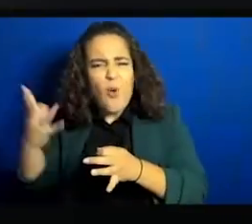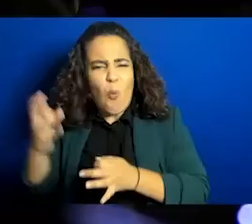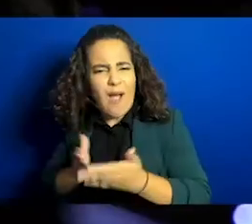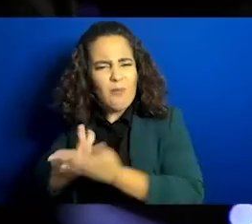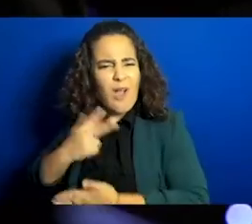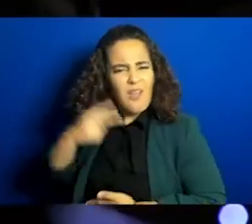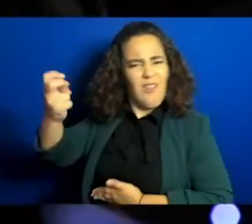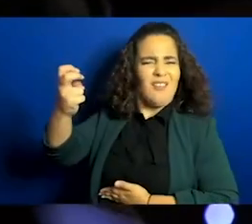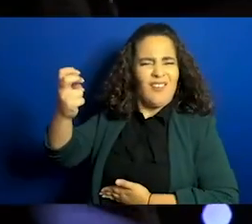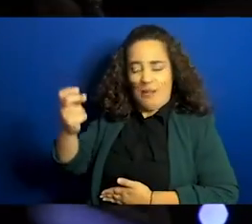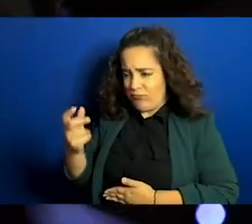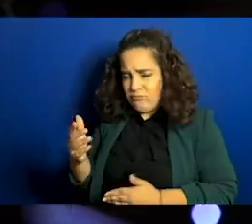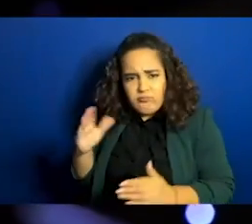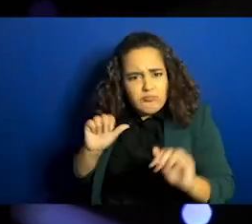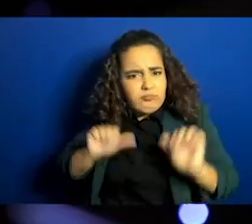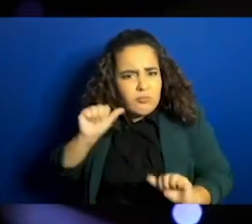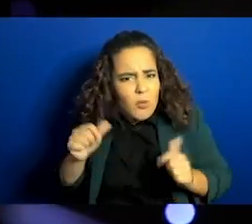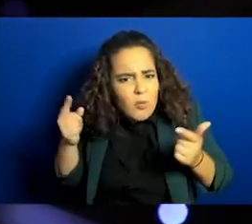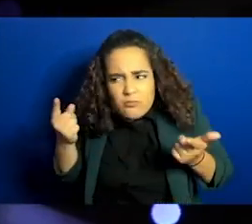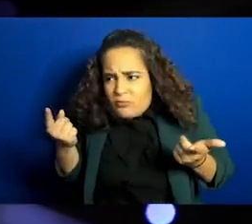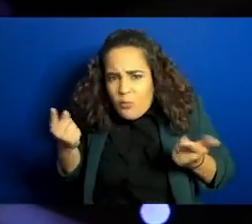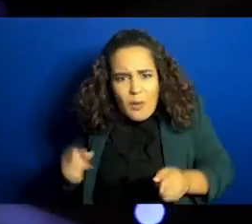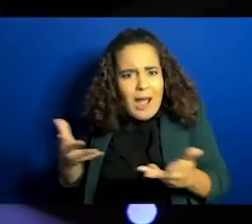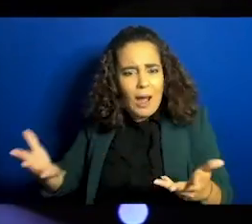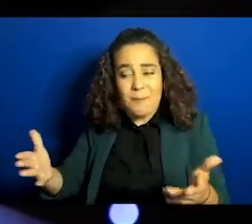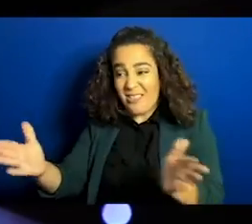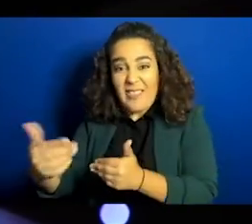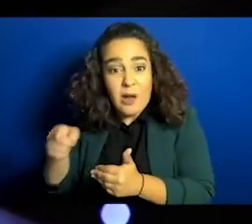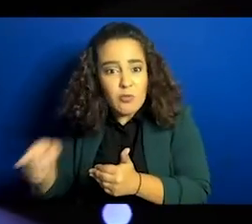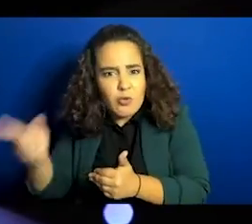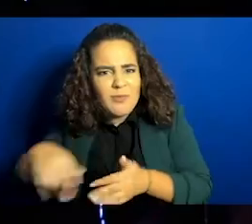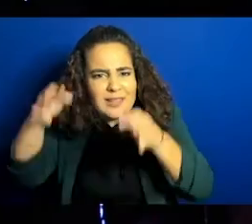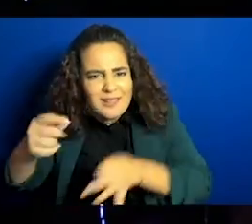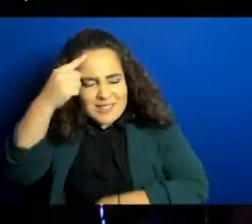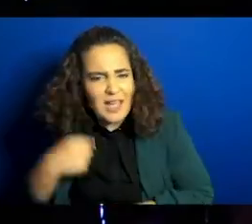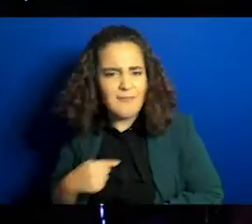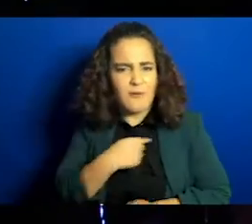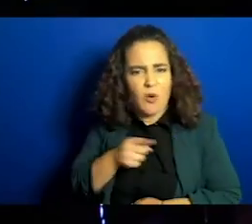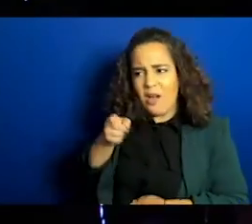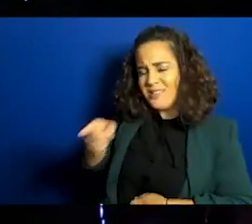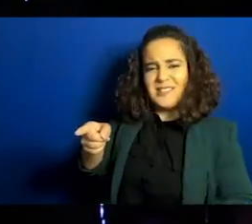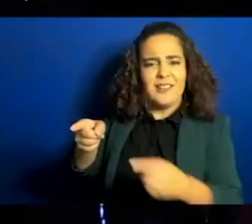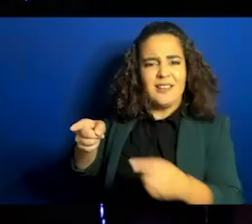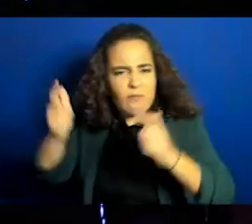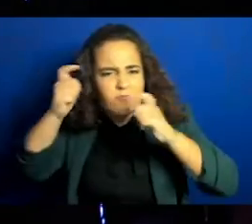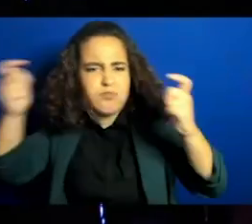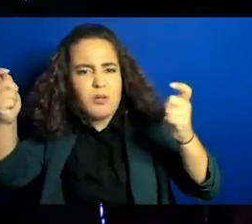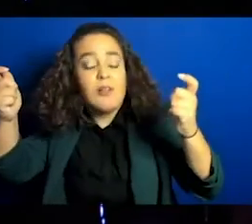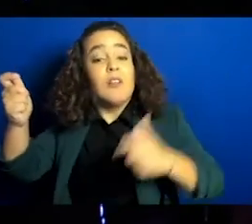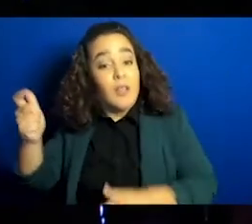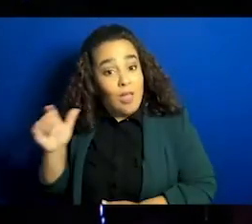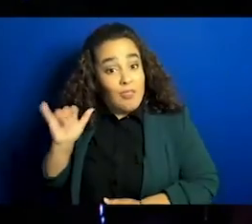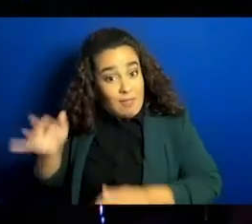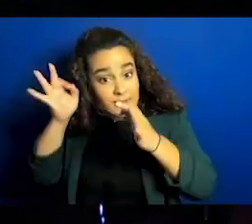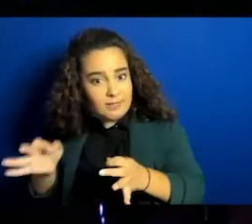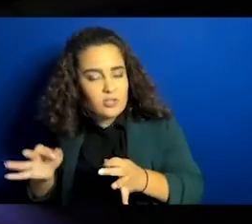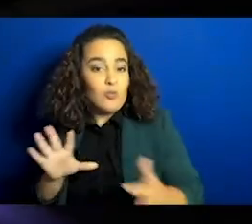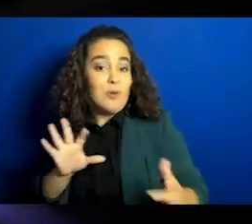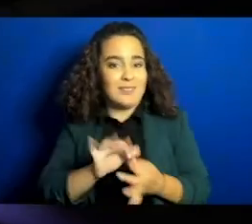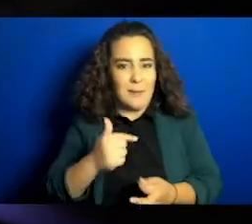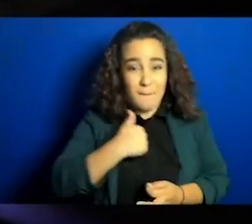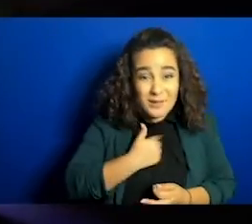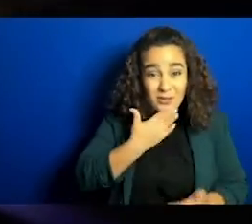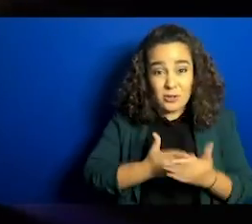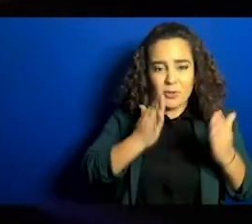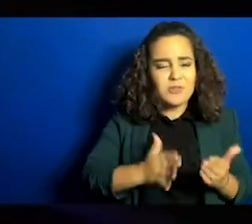provide. What happened in that room full of audacity had nothing to do with your goodness,